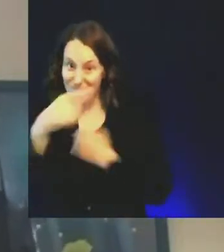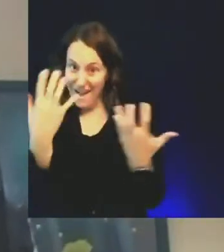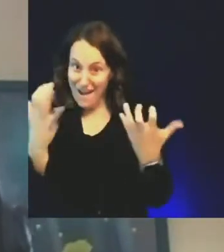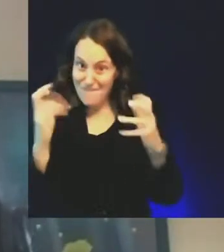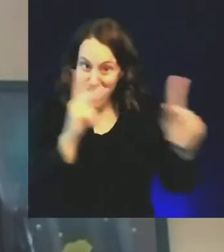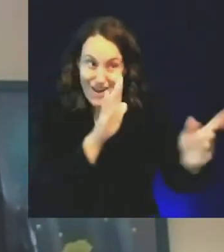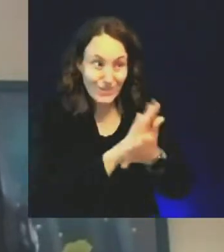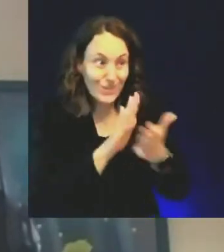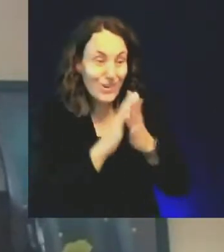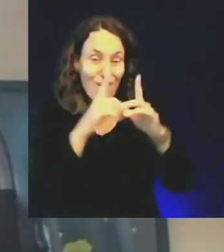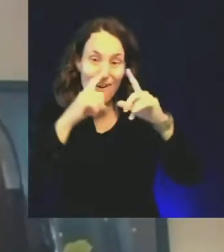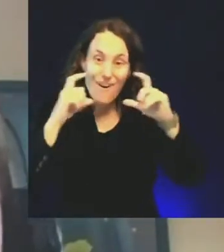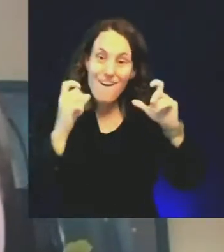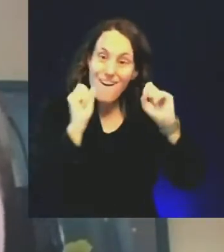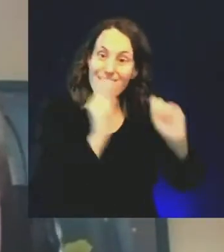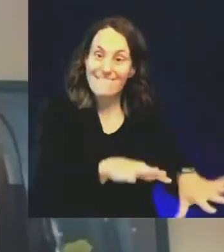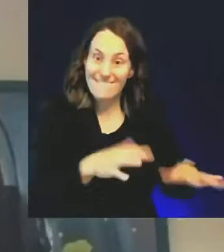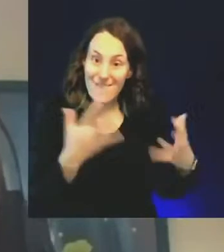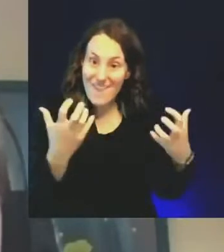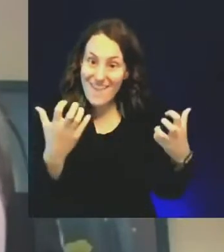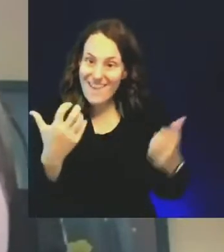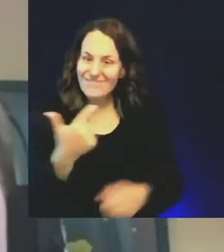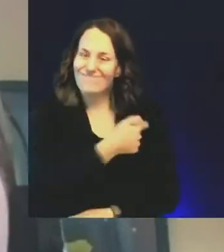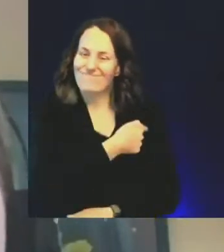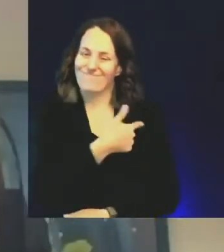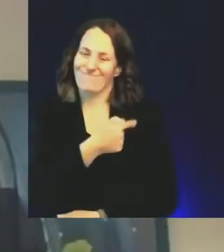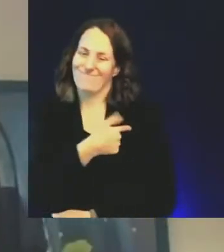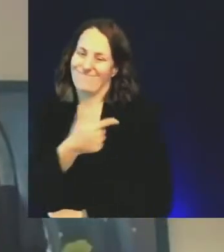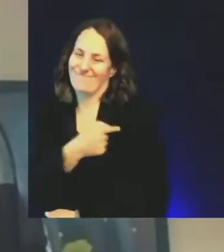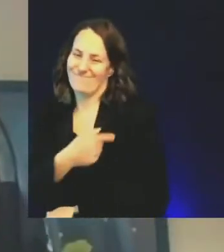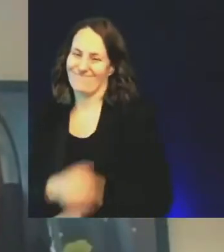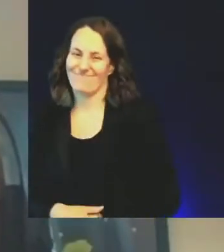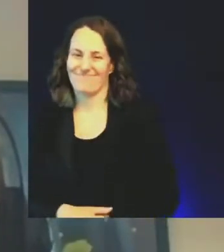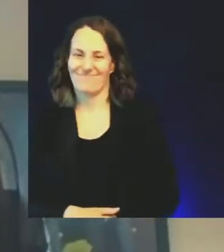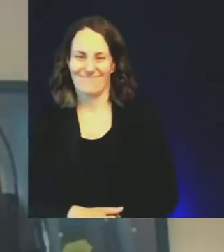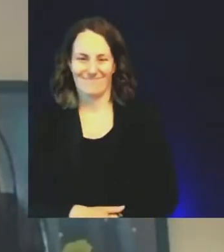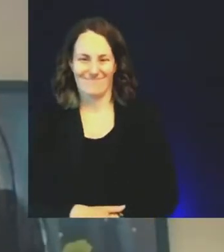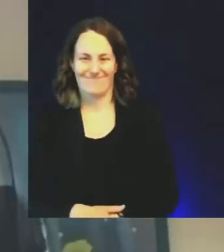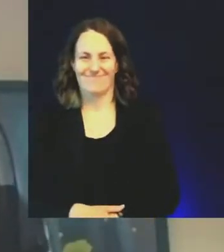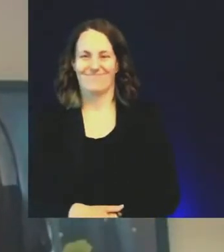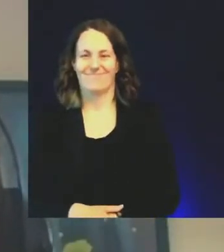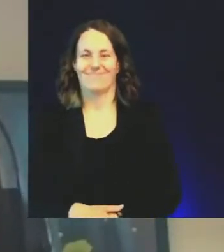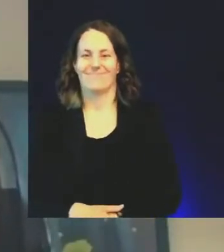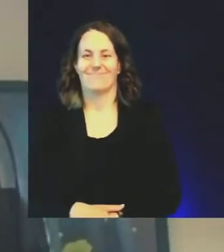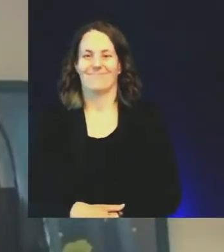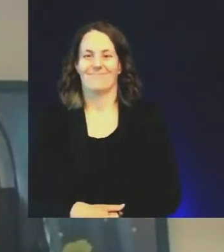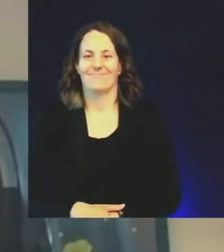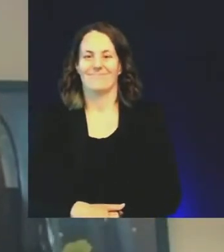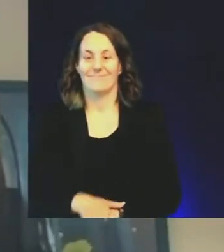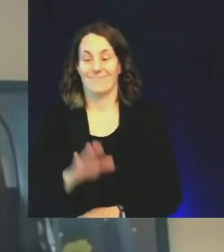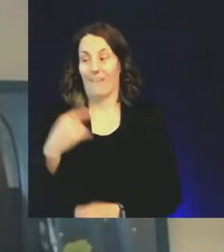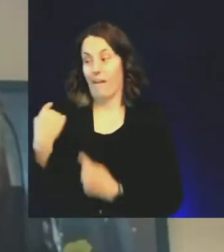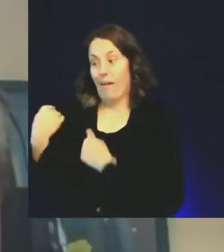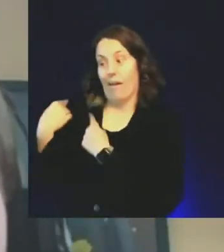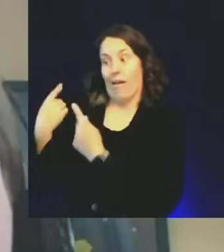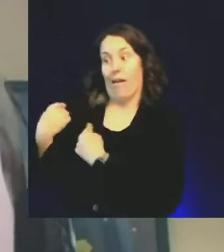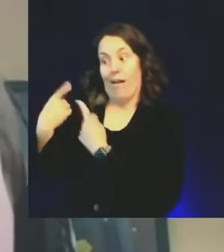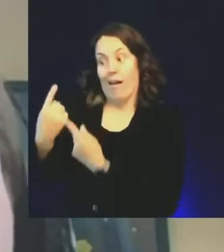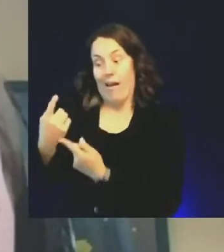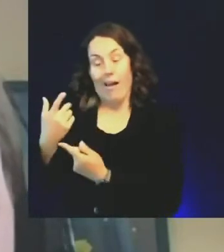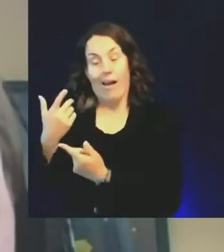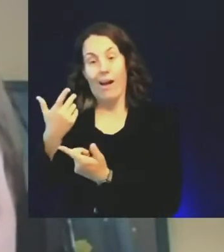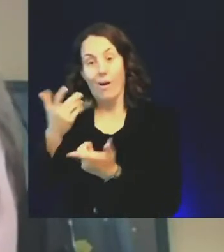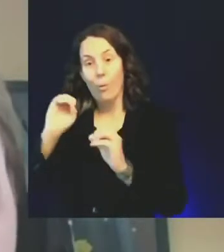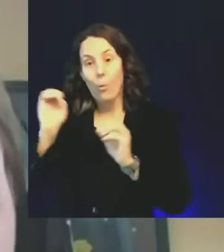to risk a vaccine side effect when I have to be writing a paper or taking a final. And so beginning of the semester,